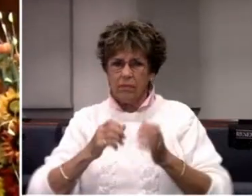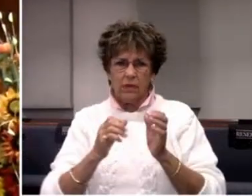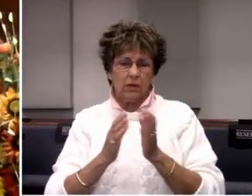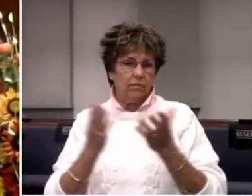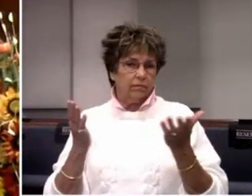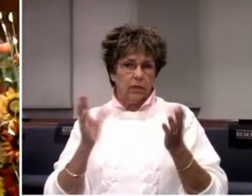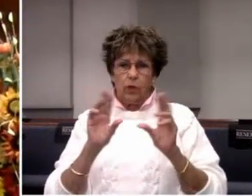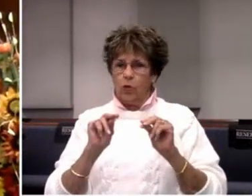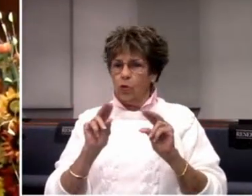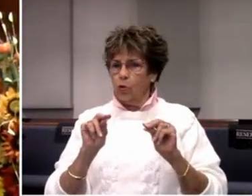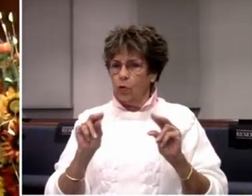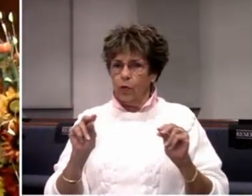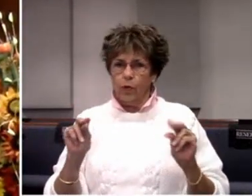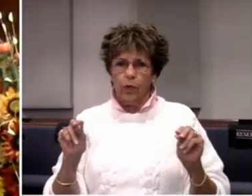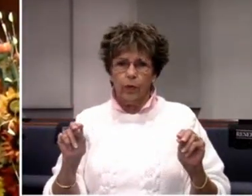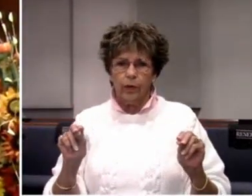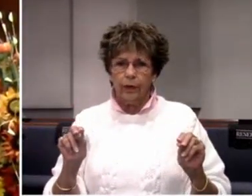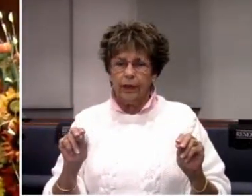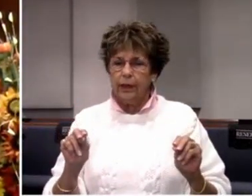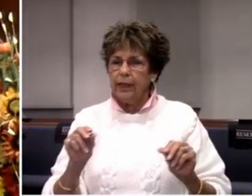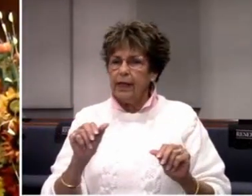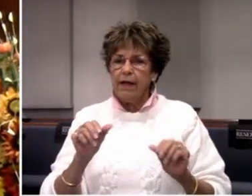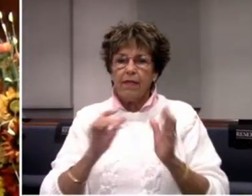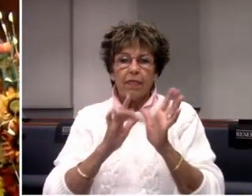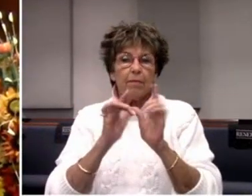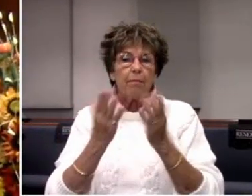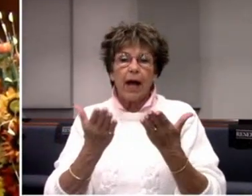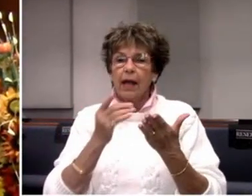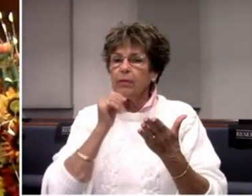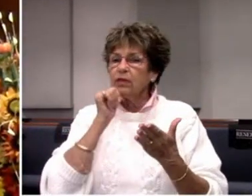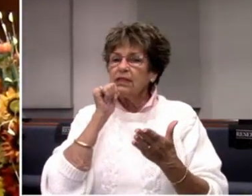got saved, that evil wouldn't happen to us.